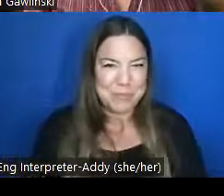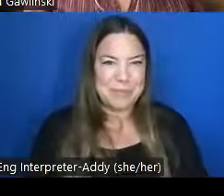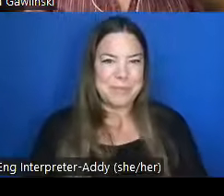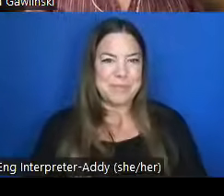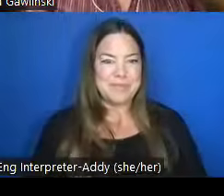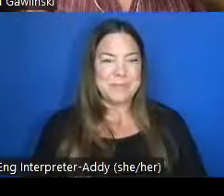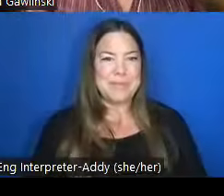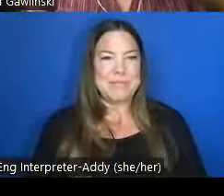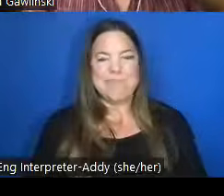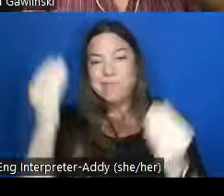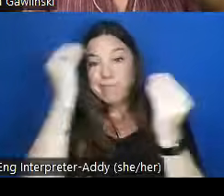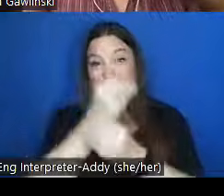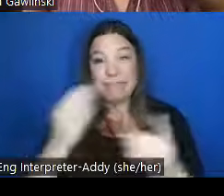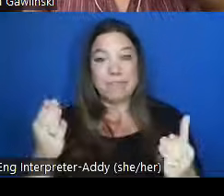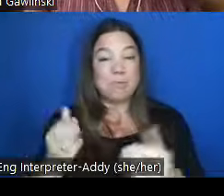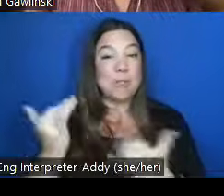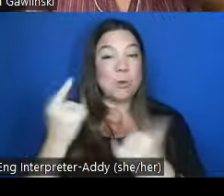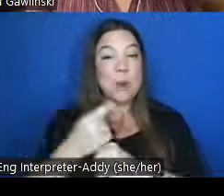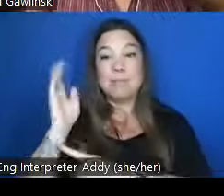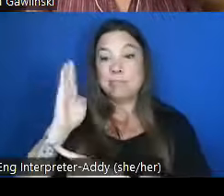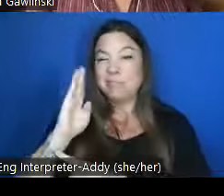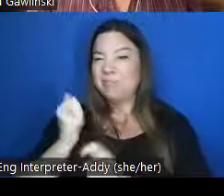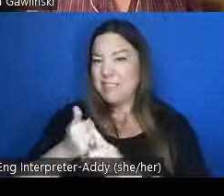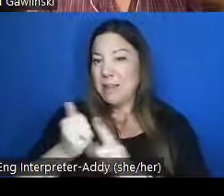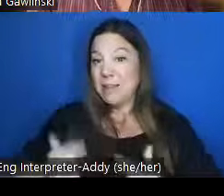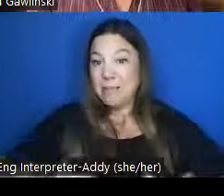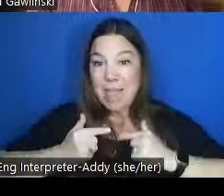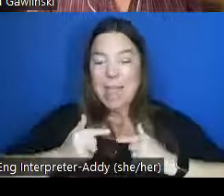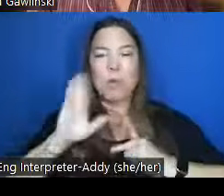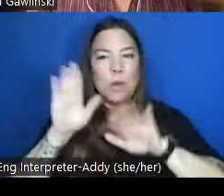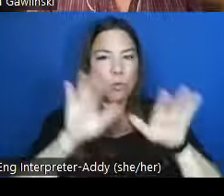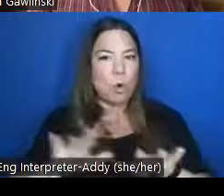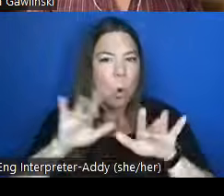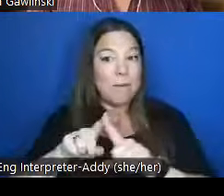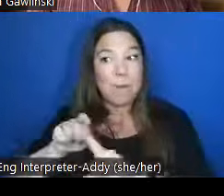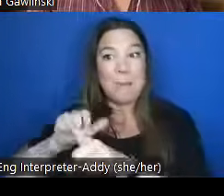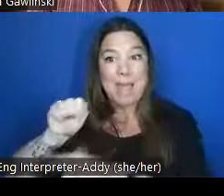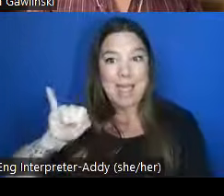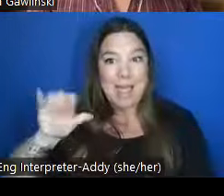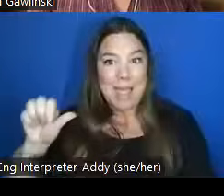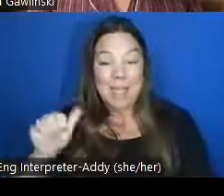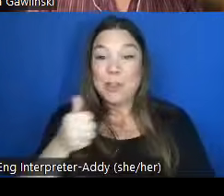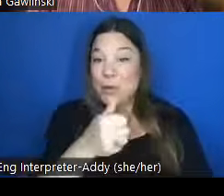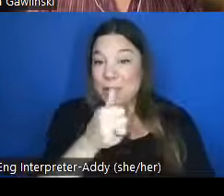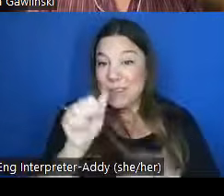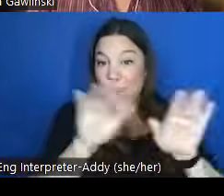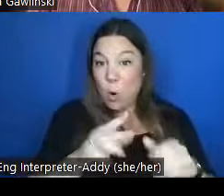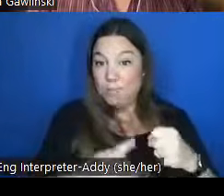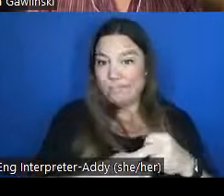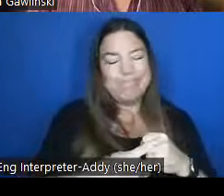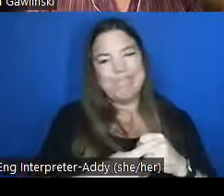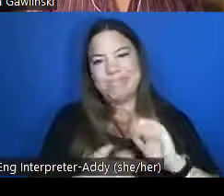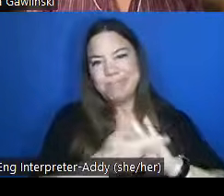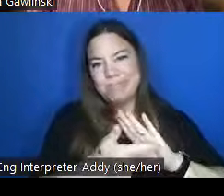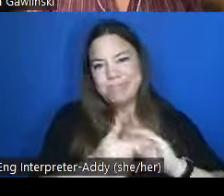Just a quick note, this lecture is a live presentation that is being recorded by the AIA. Recording by attendees is strictly